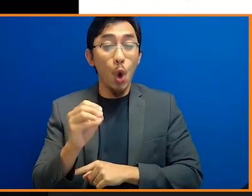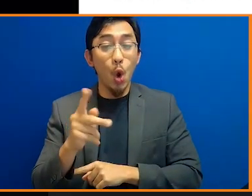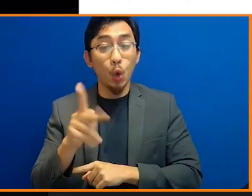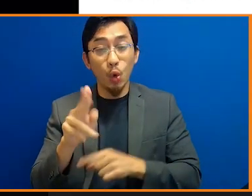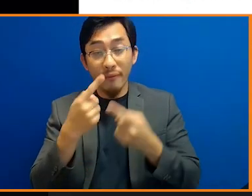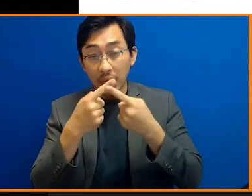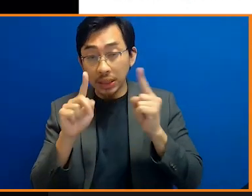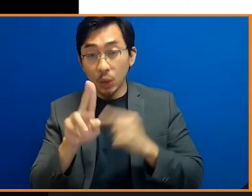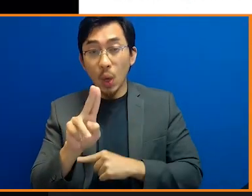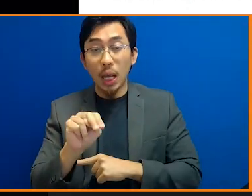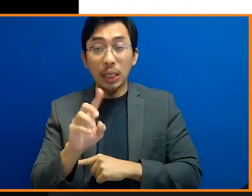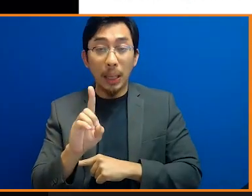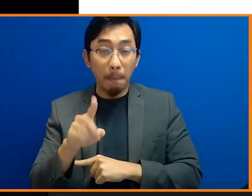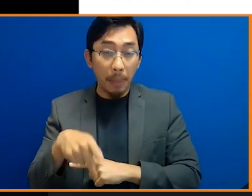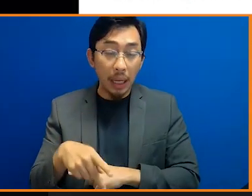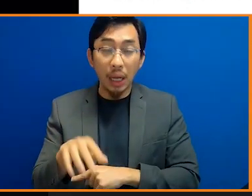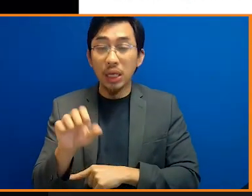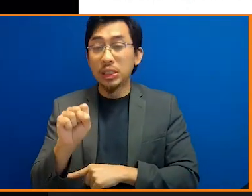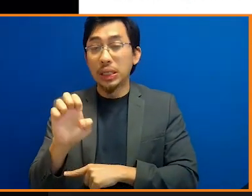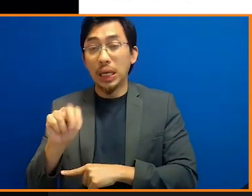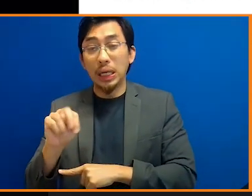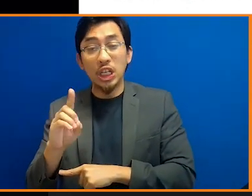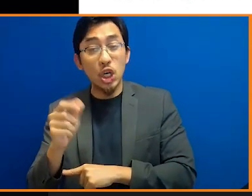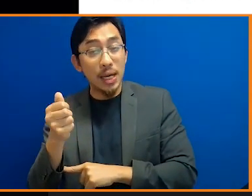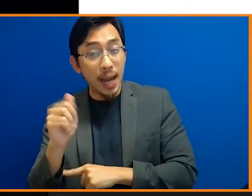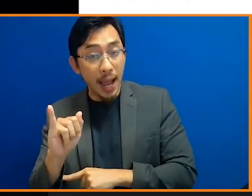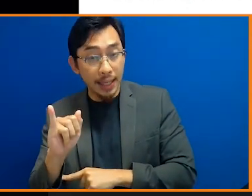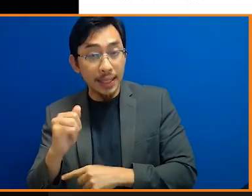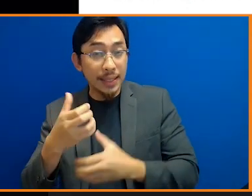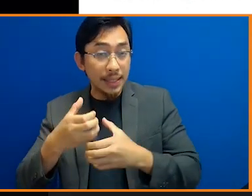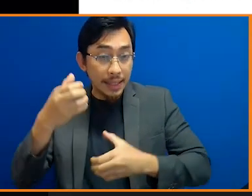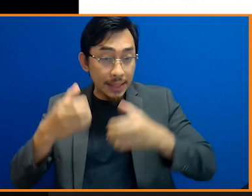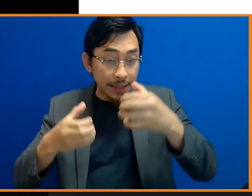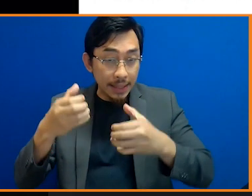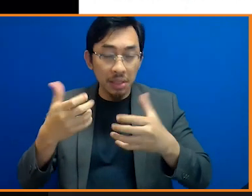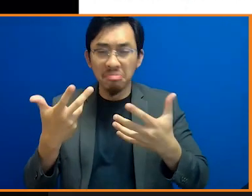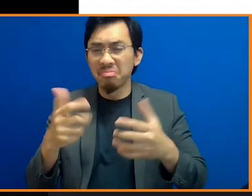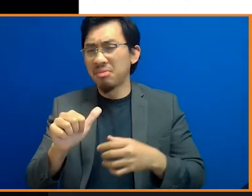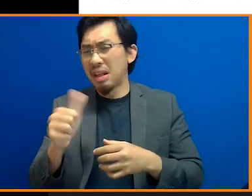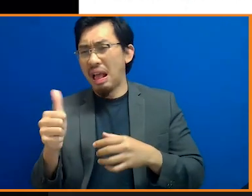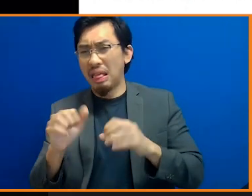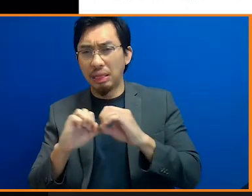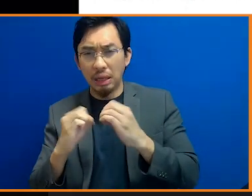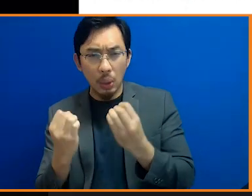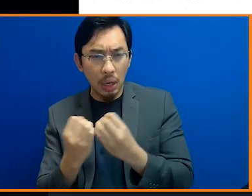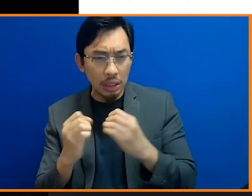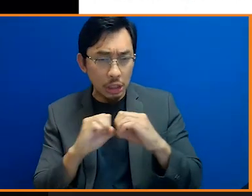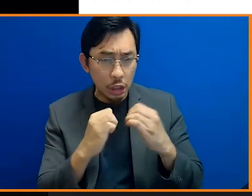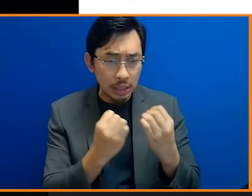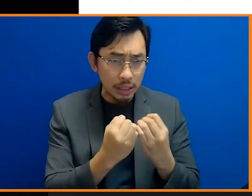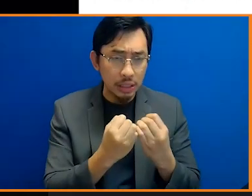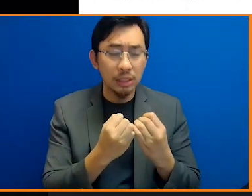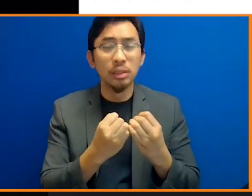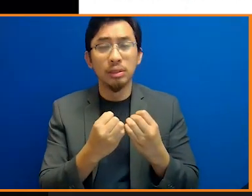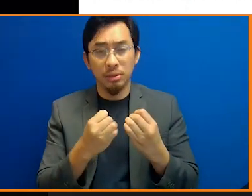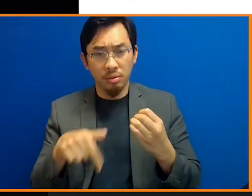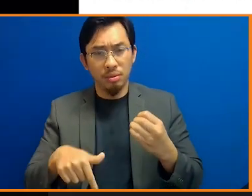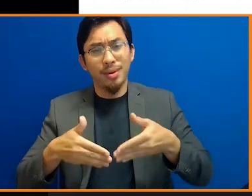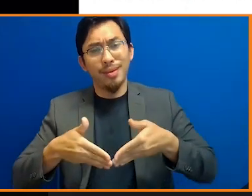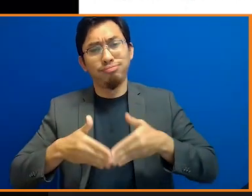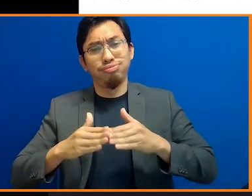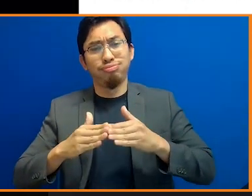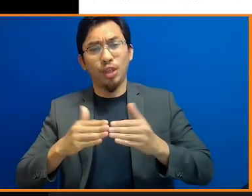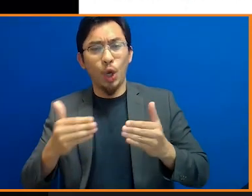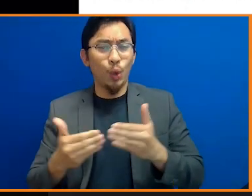Tohoku University and UNDP and Sendai City and other organization,